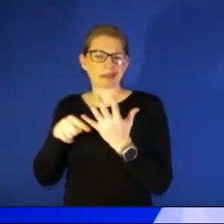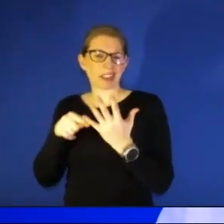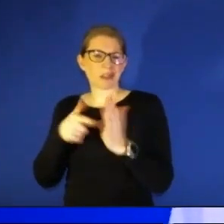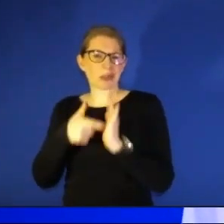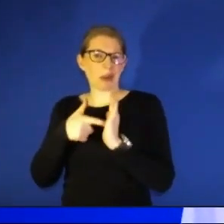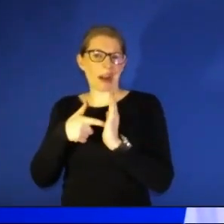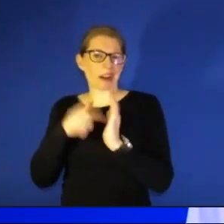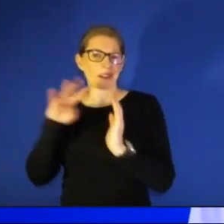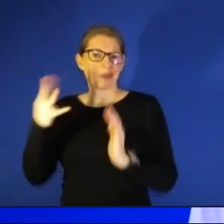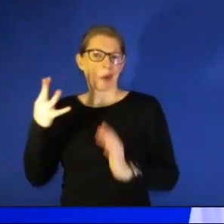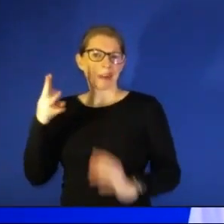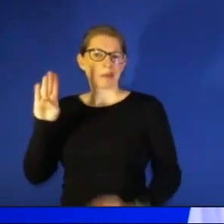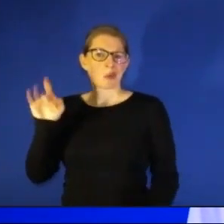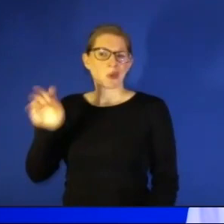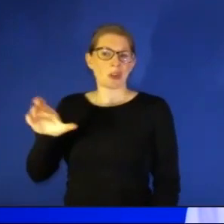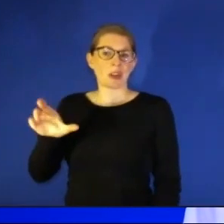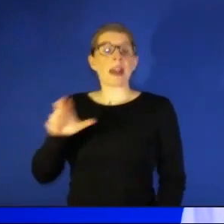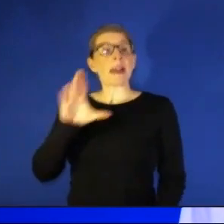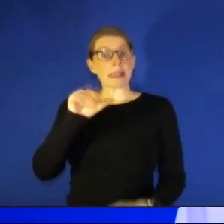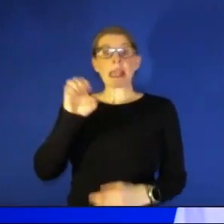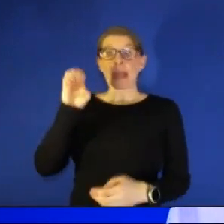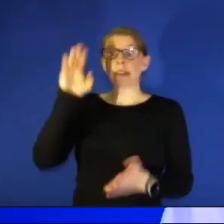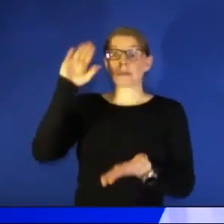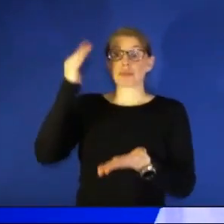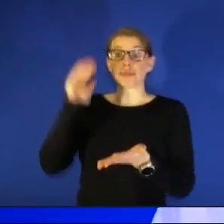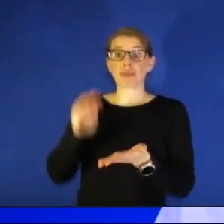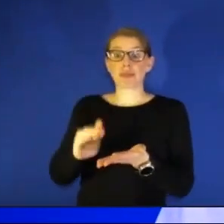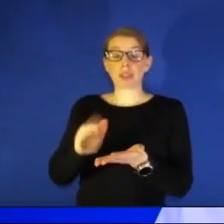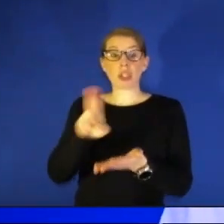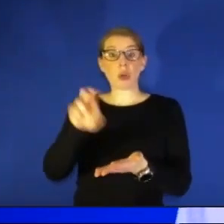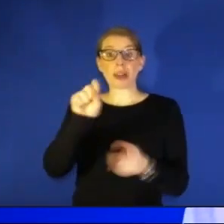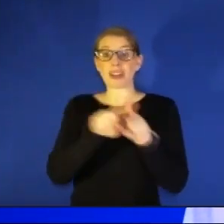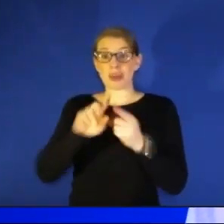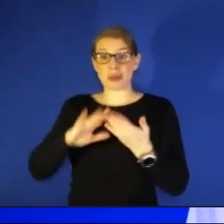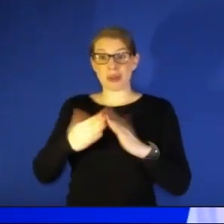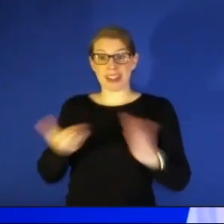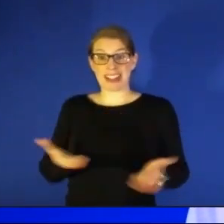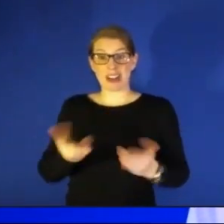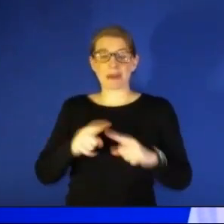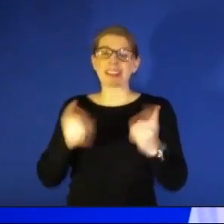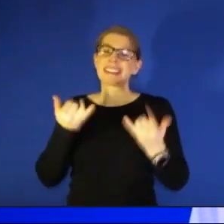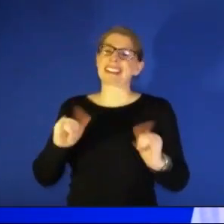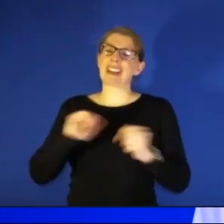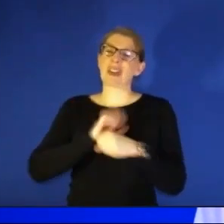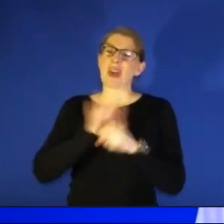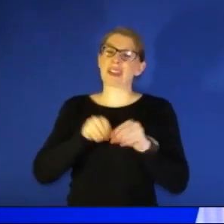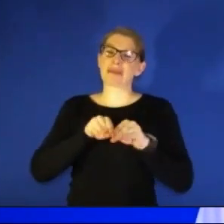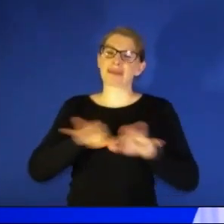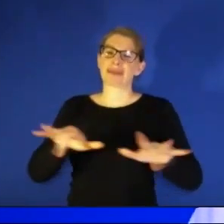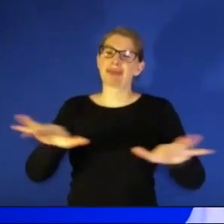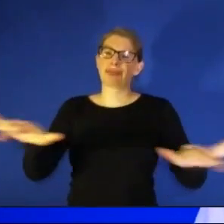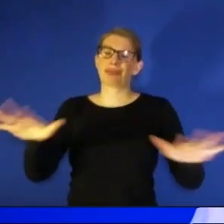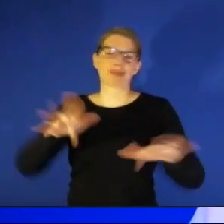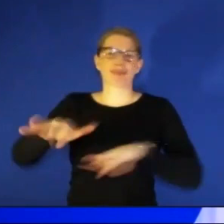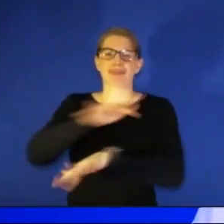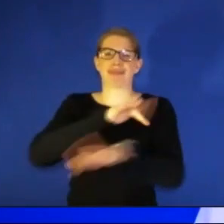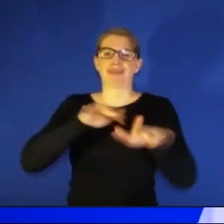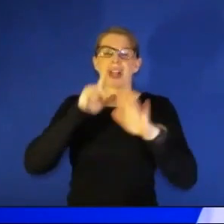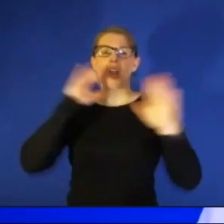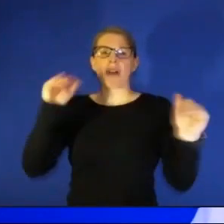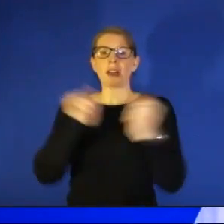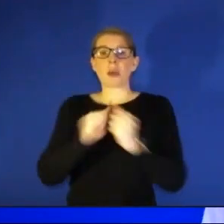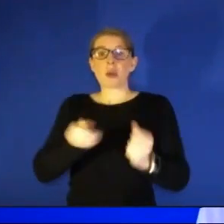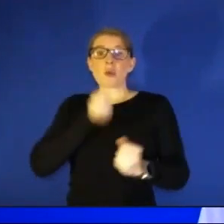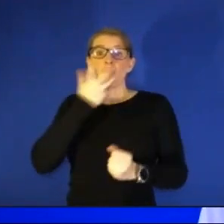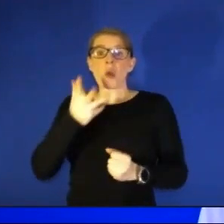overall the cases are going down in the United States and the community, but it is still prevalent. The virus is still prevalent and circulating. Hopefully with the warmer weather,